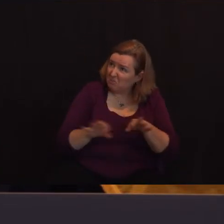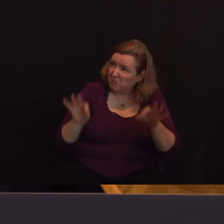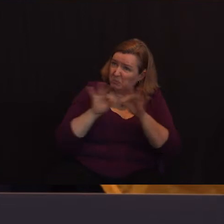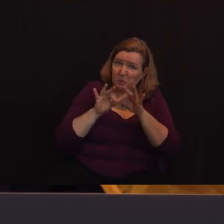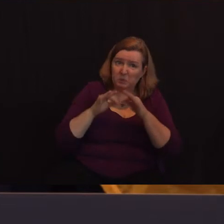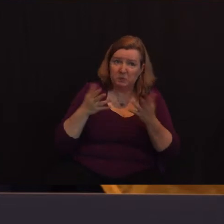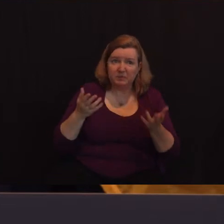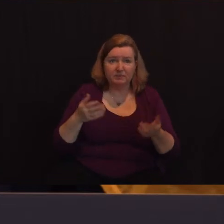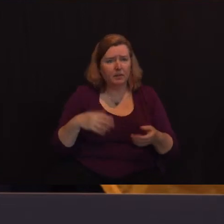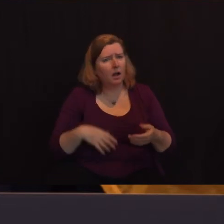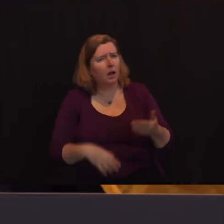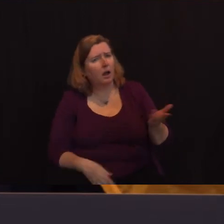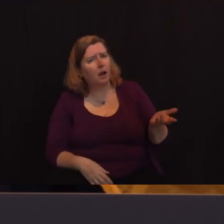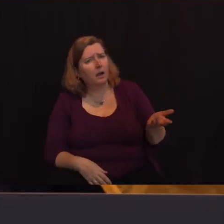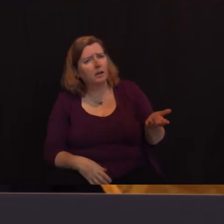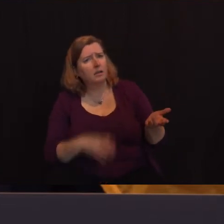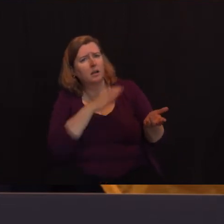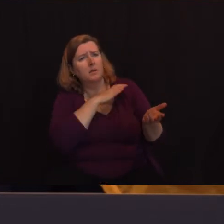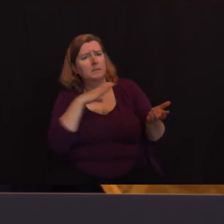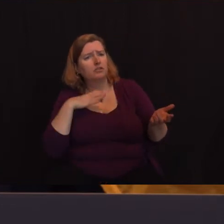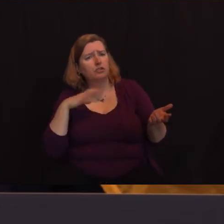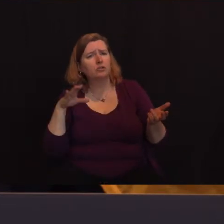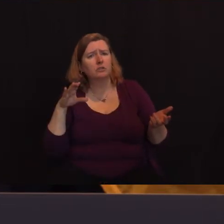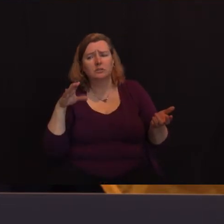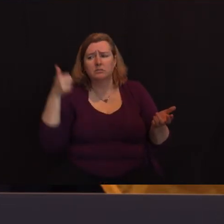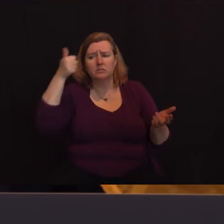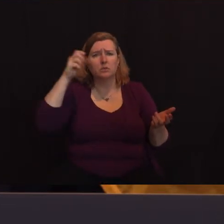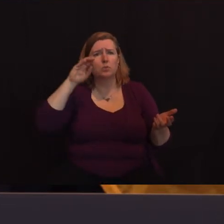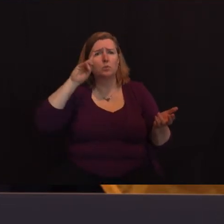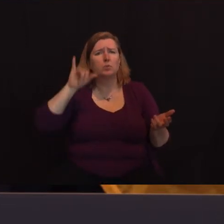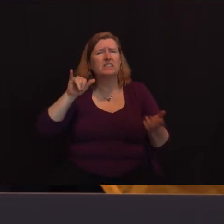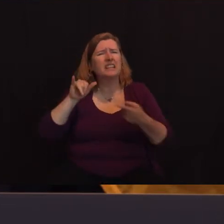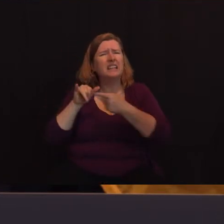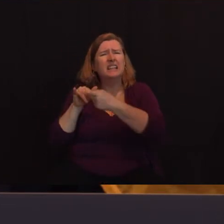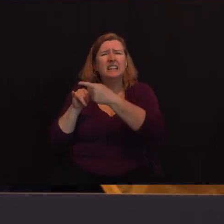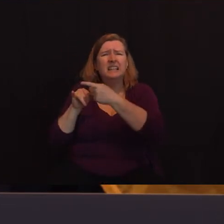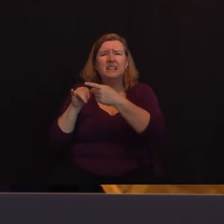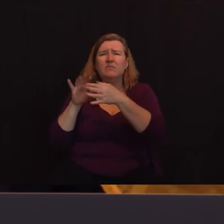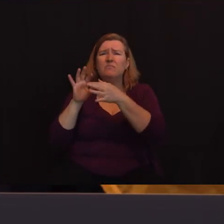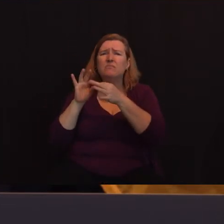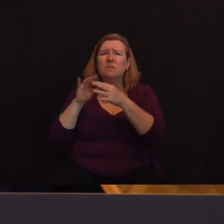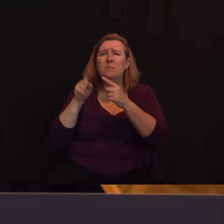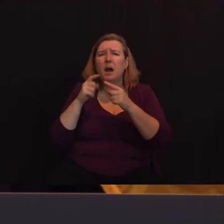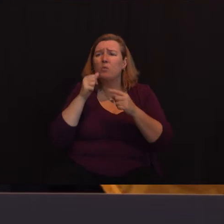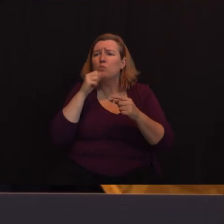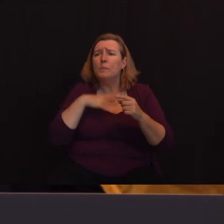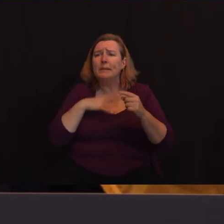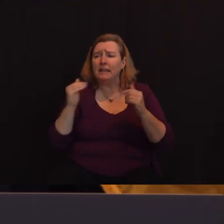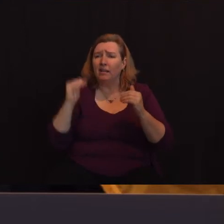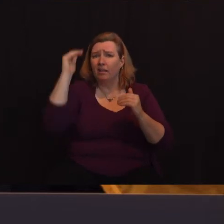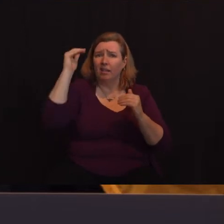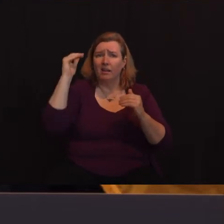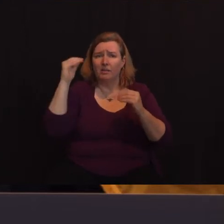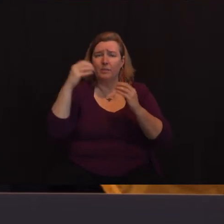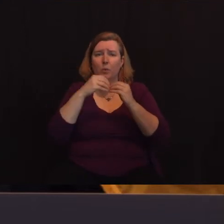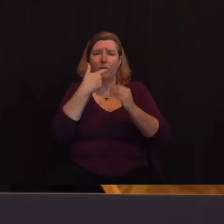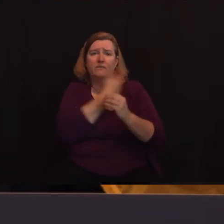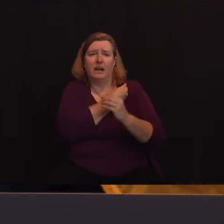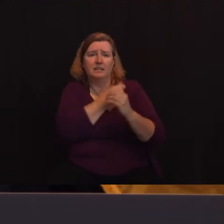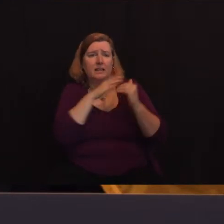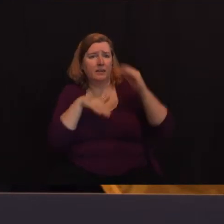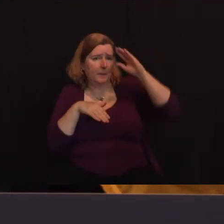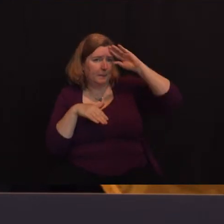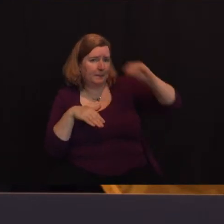Commissioner, you just mentioned that the business about more women getting vaccinated than men, and you said, women, use